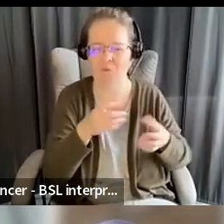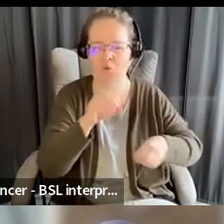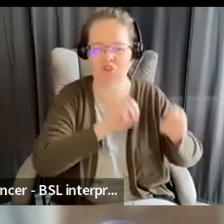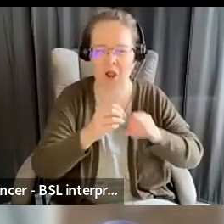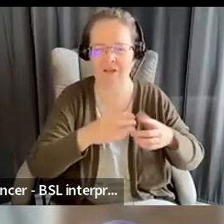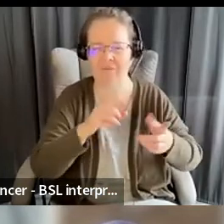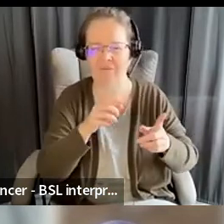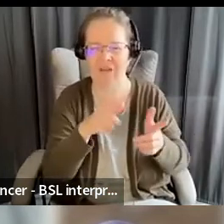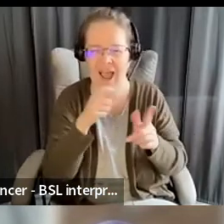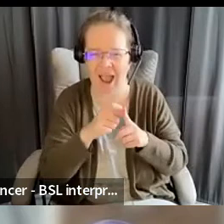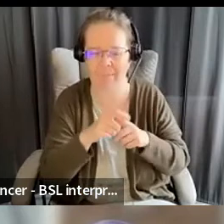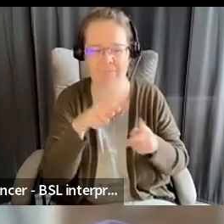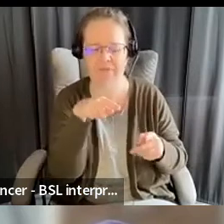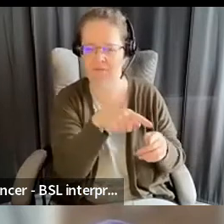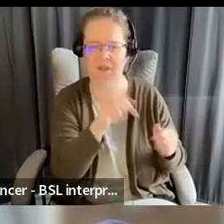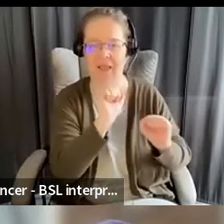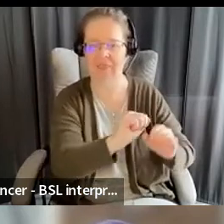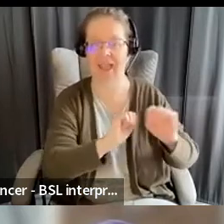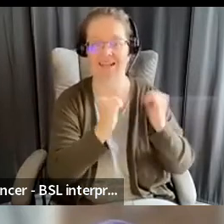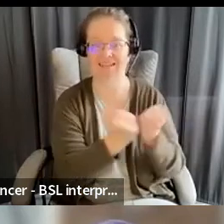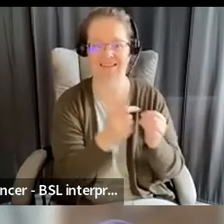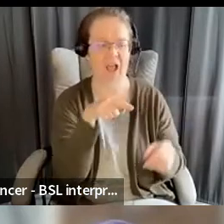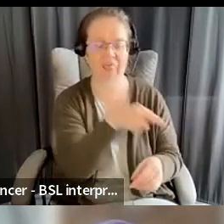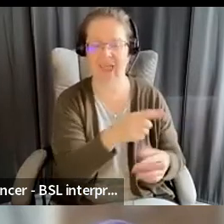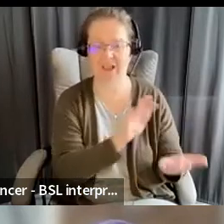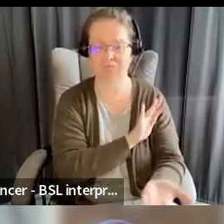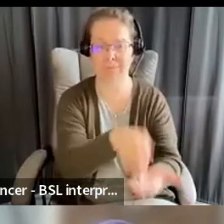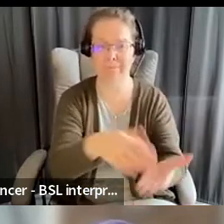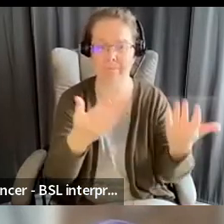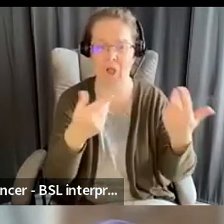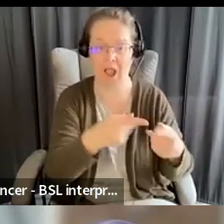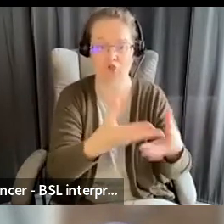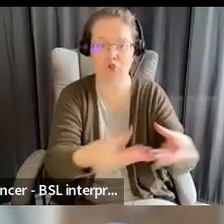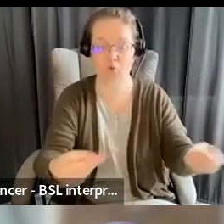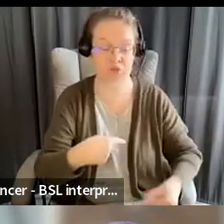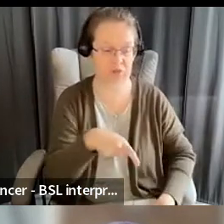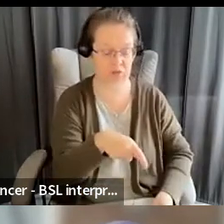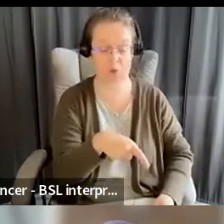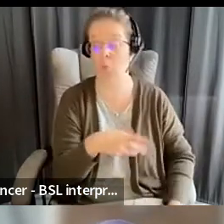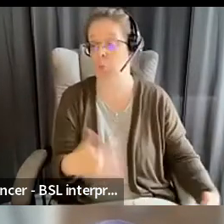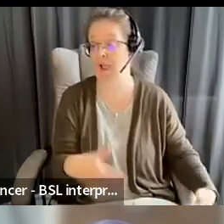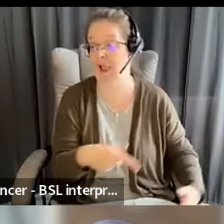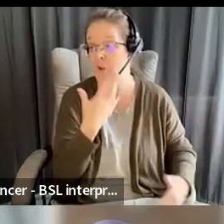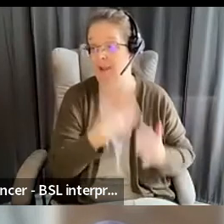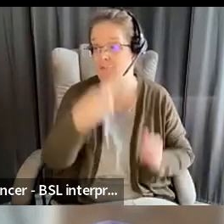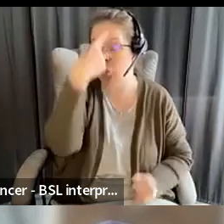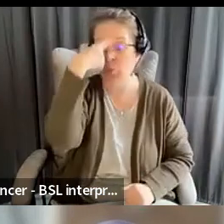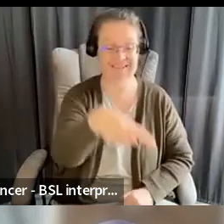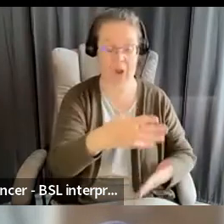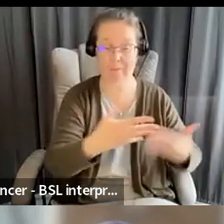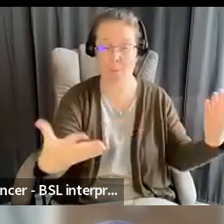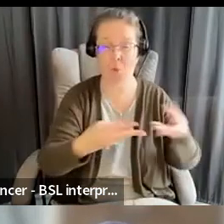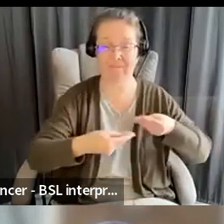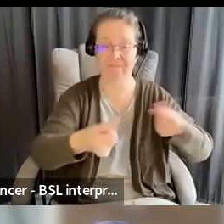And I've worked on teams where they arrive at a solution which we have never thought of and is more efficient.